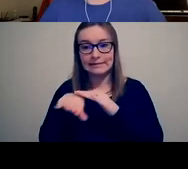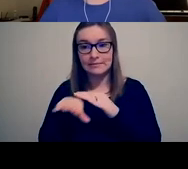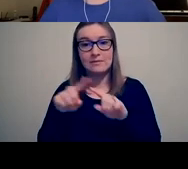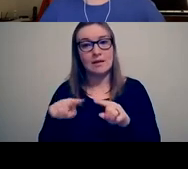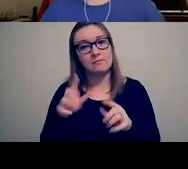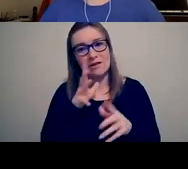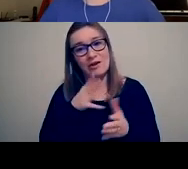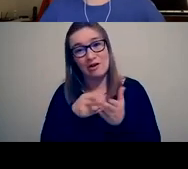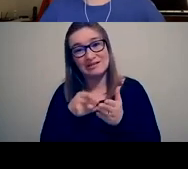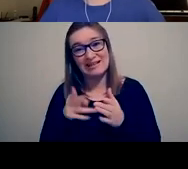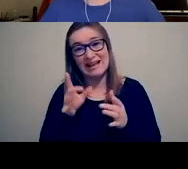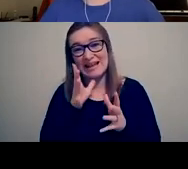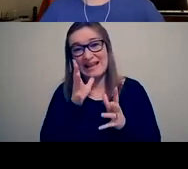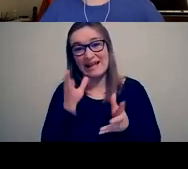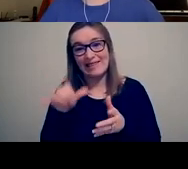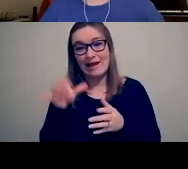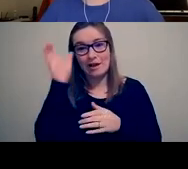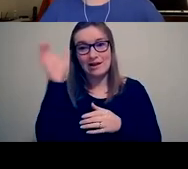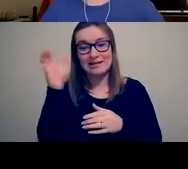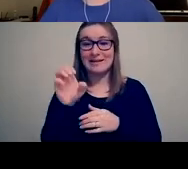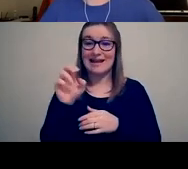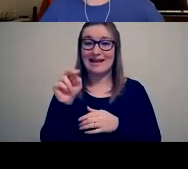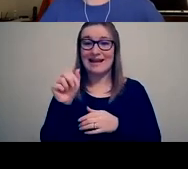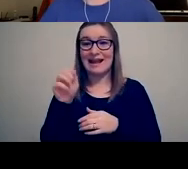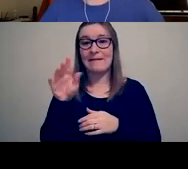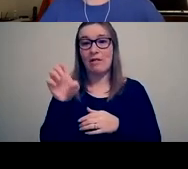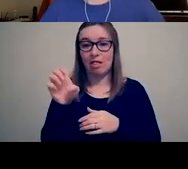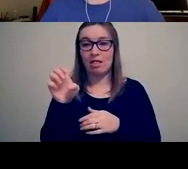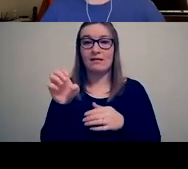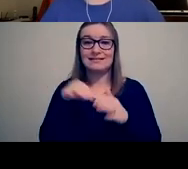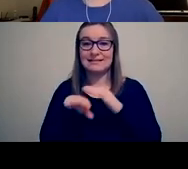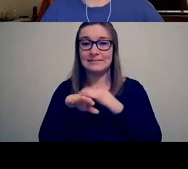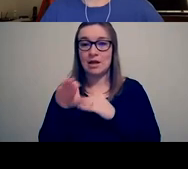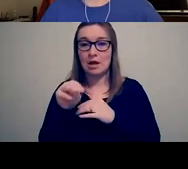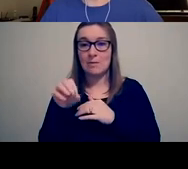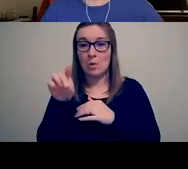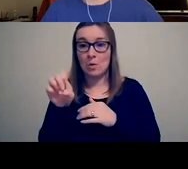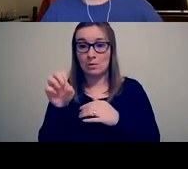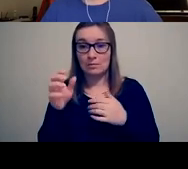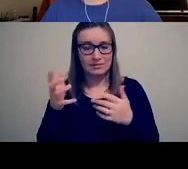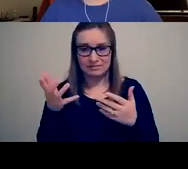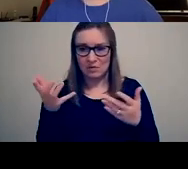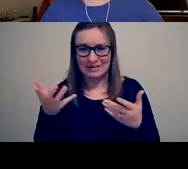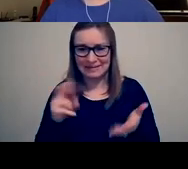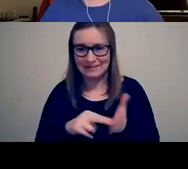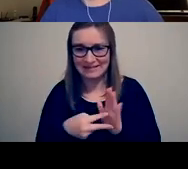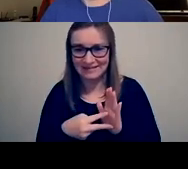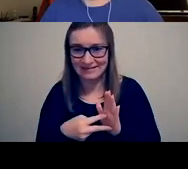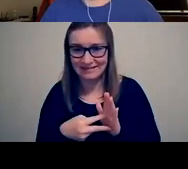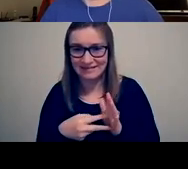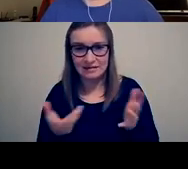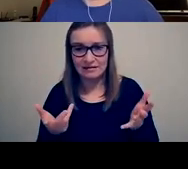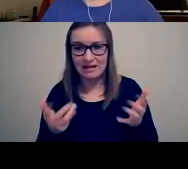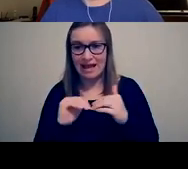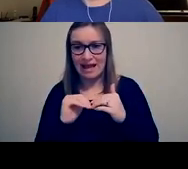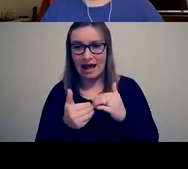that concept of enable accessibility mode, because what does that mean? Like, how do